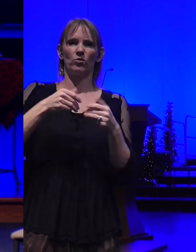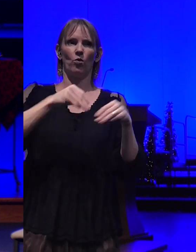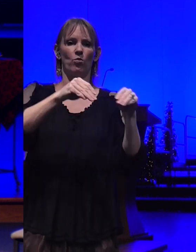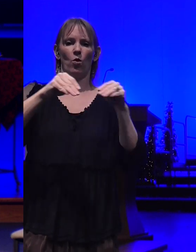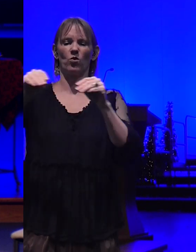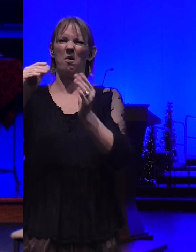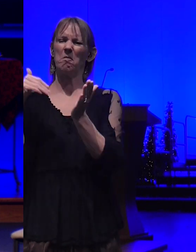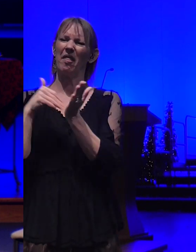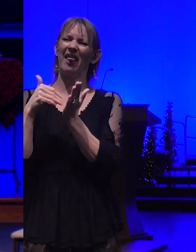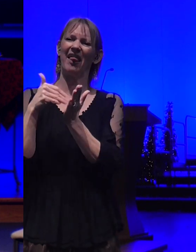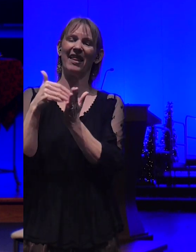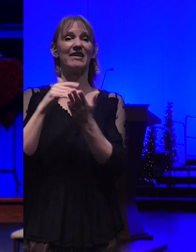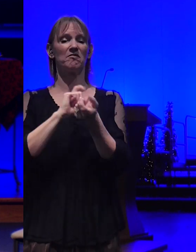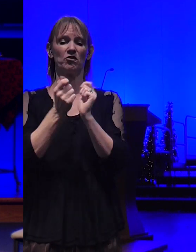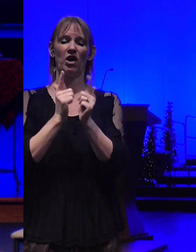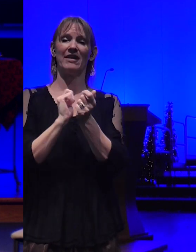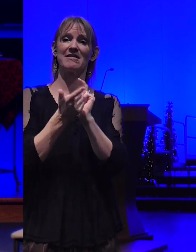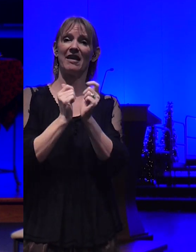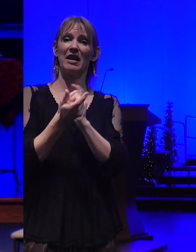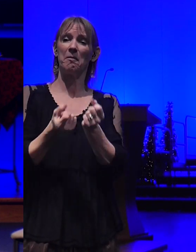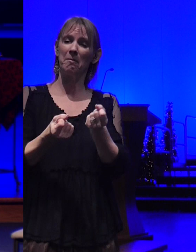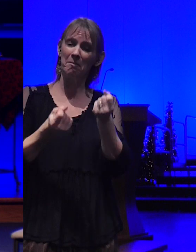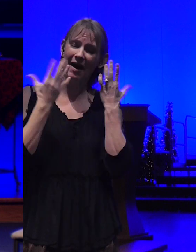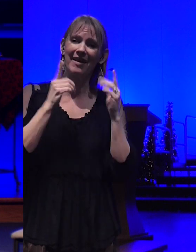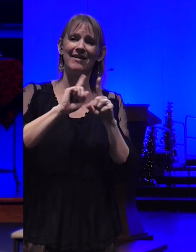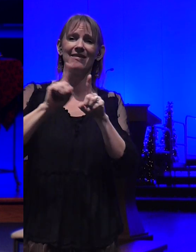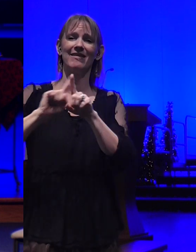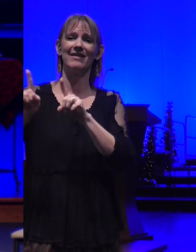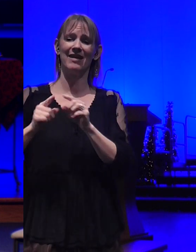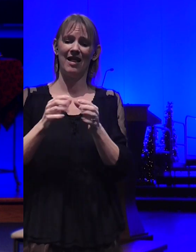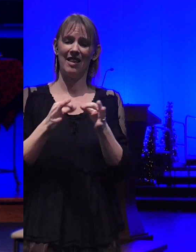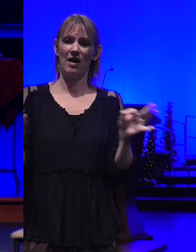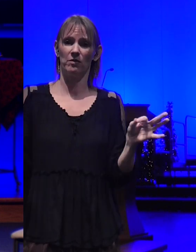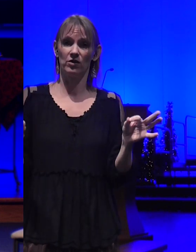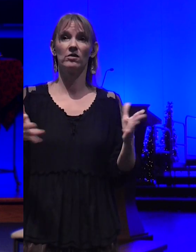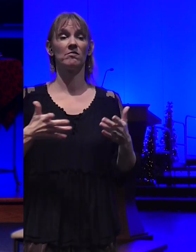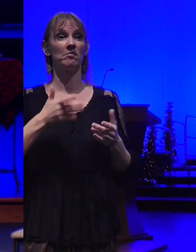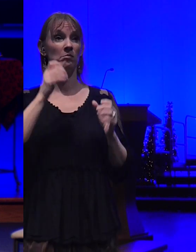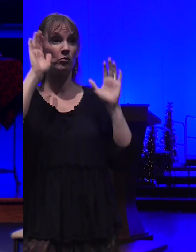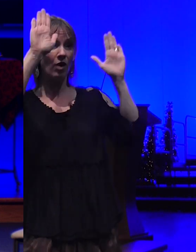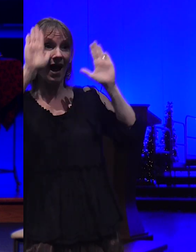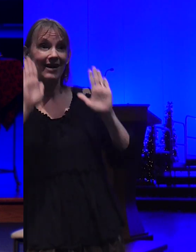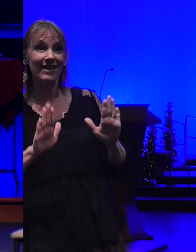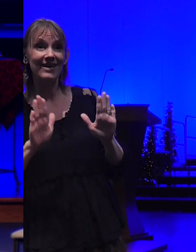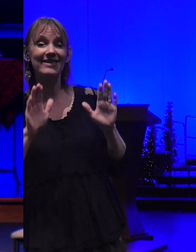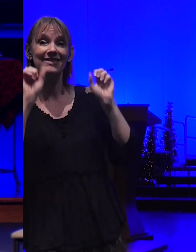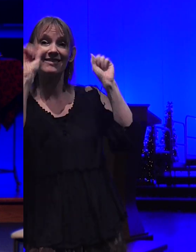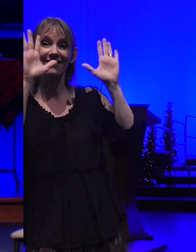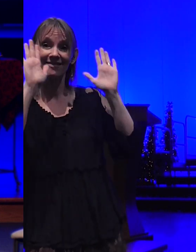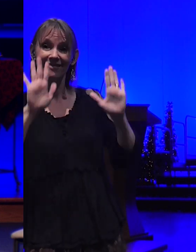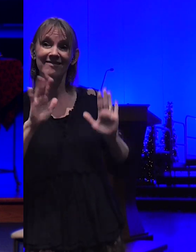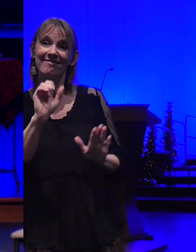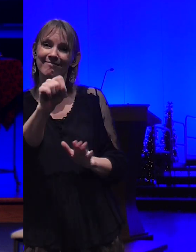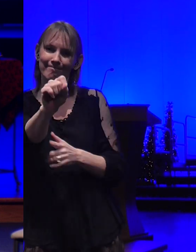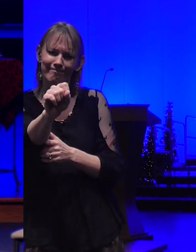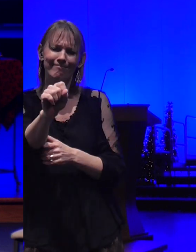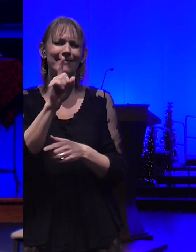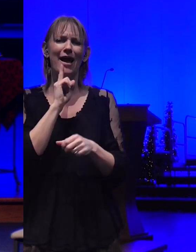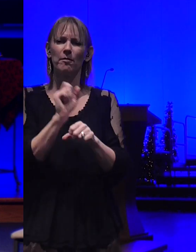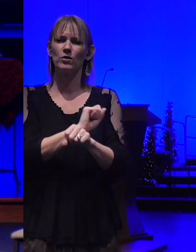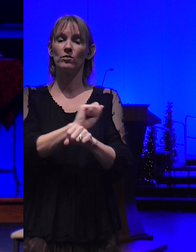been translated into dozens of languages. Miraculous? Absolutely. But that's the miraculous